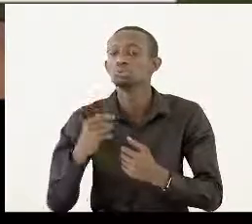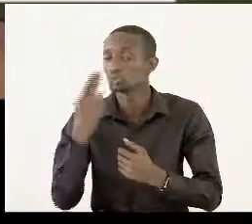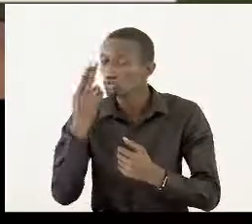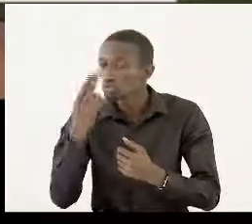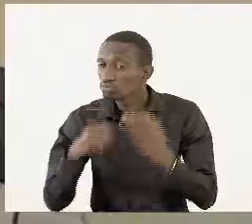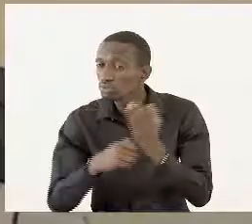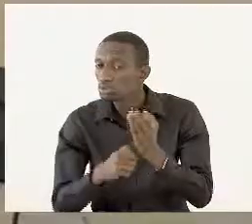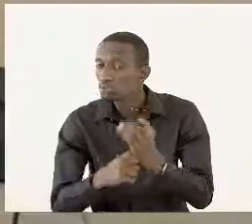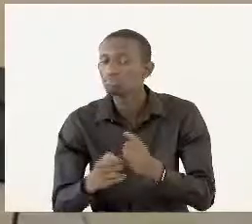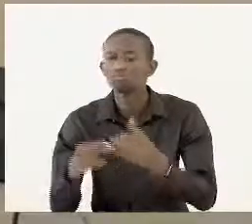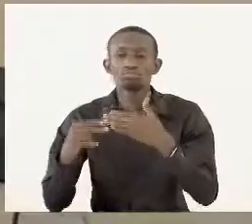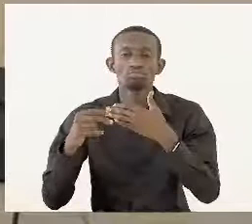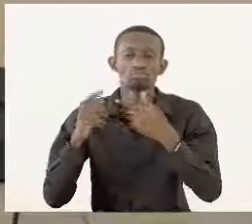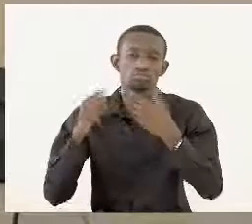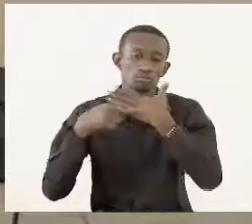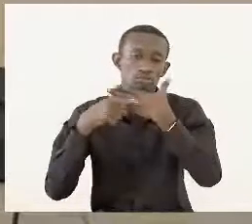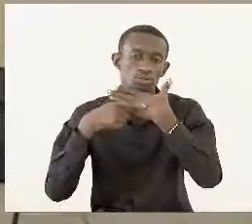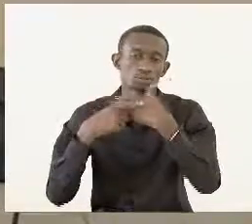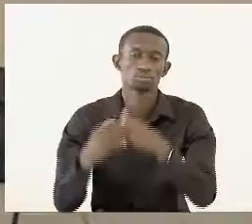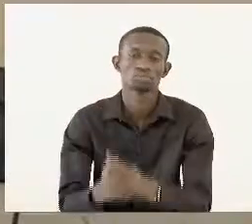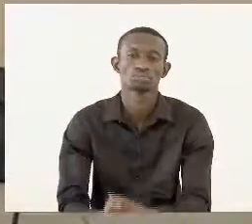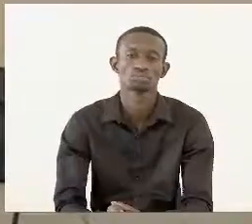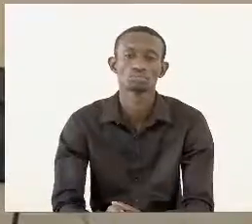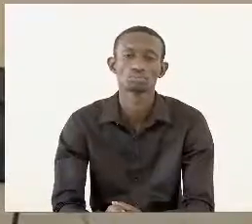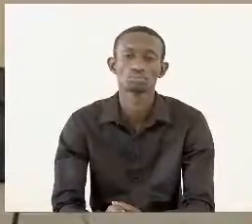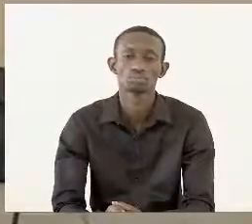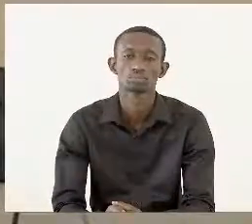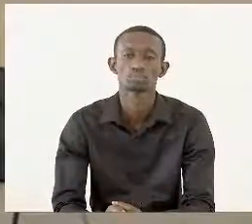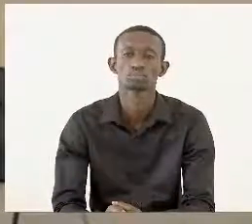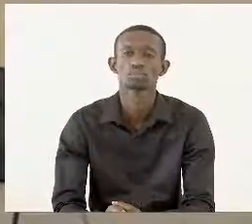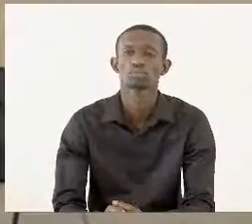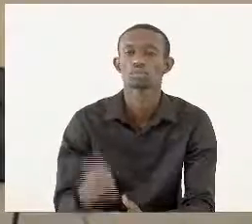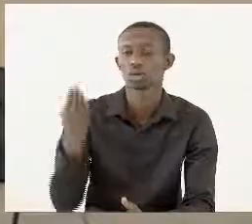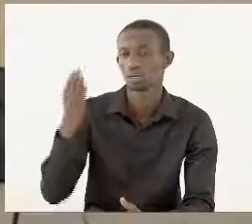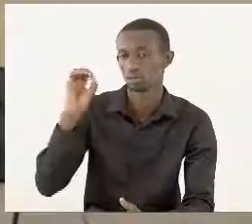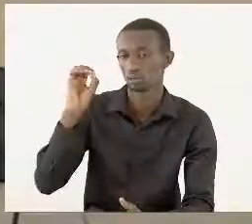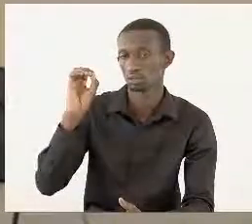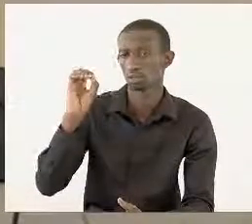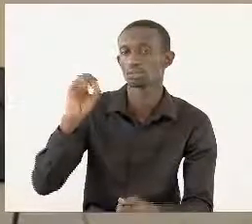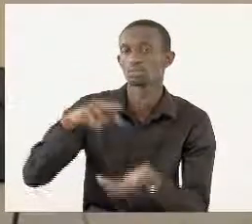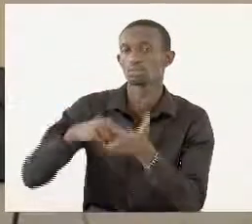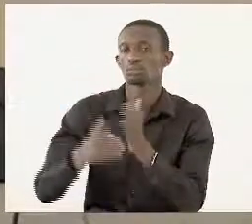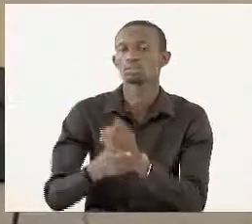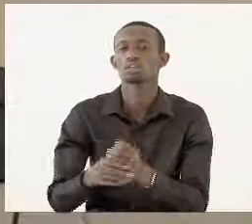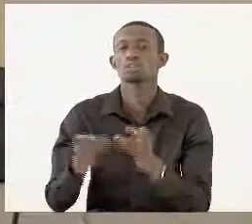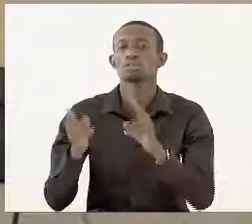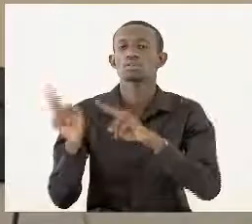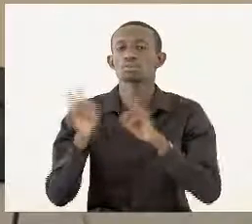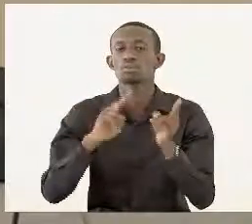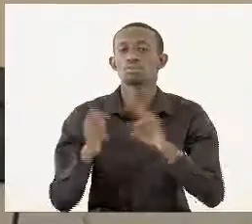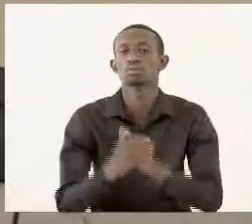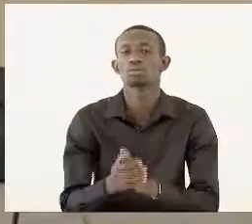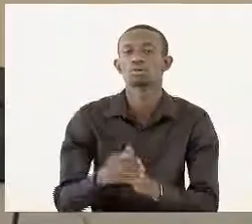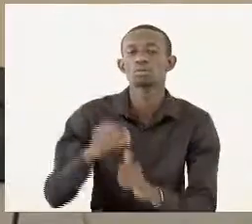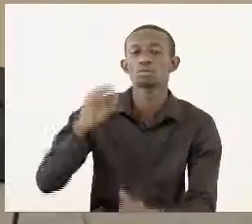O2 negative. And with this ion, we call them the normal oxides.